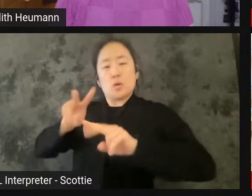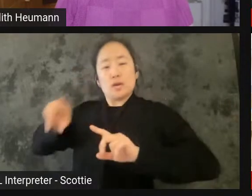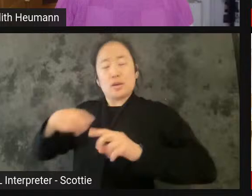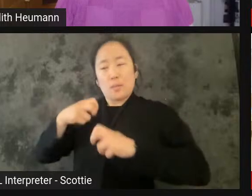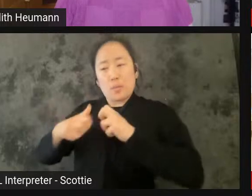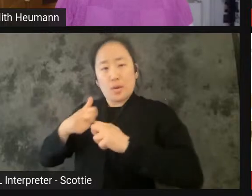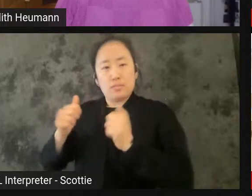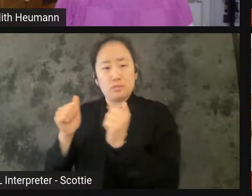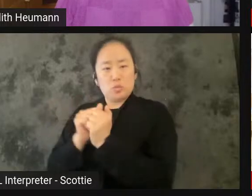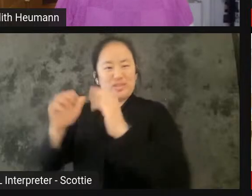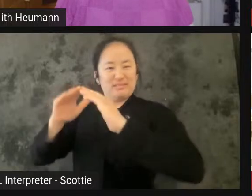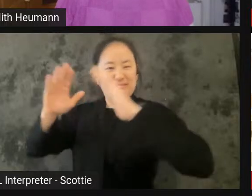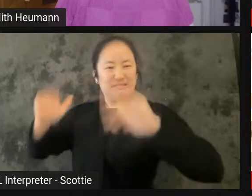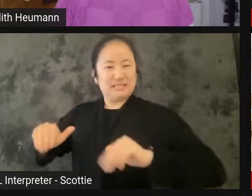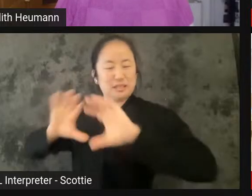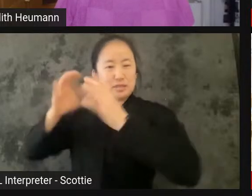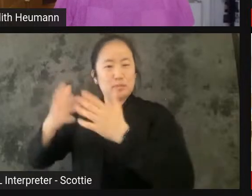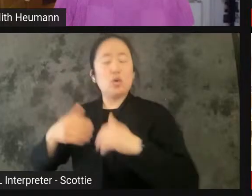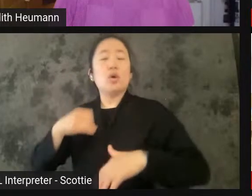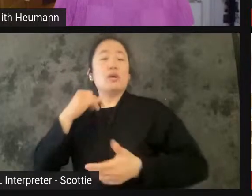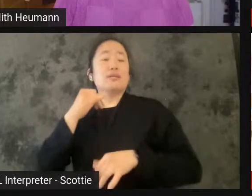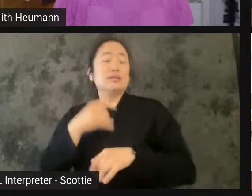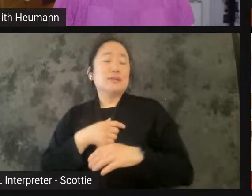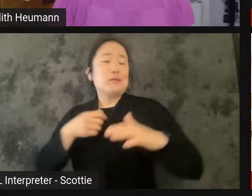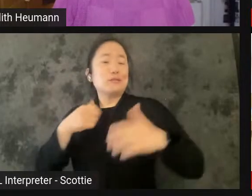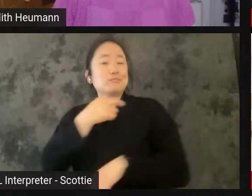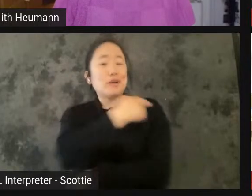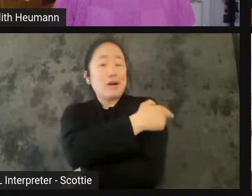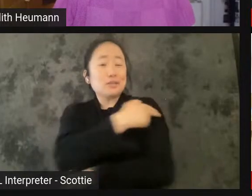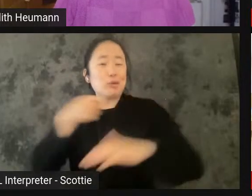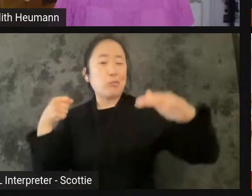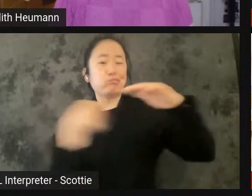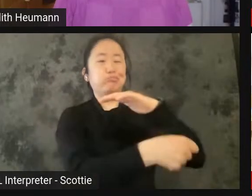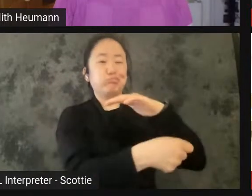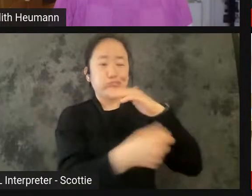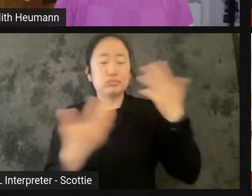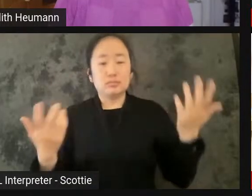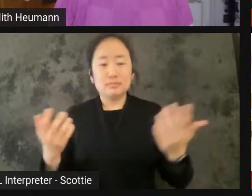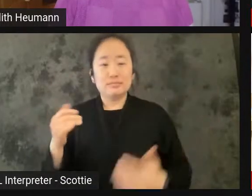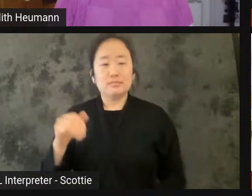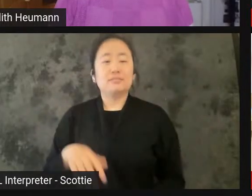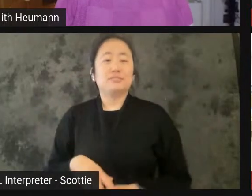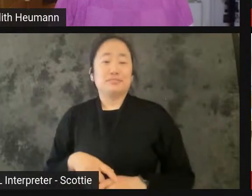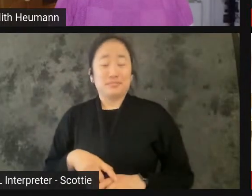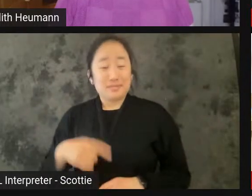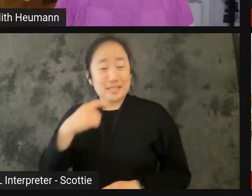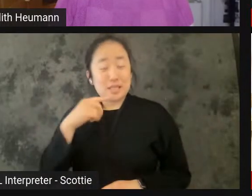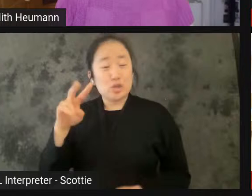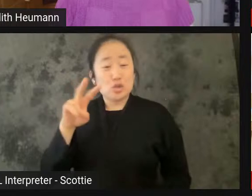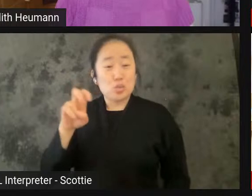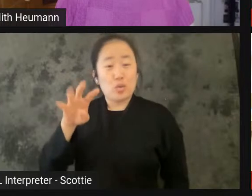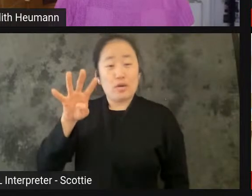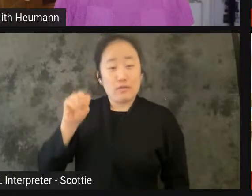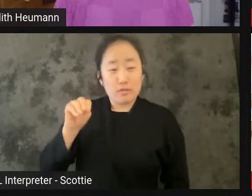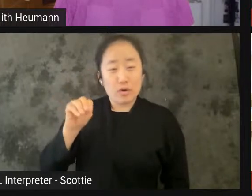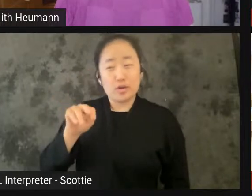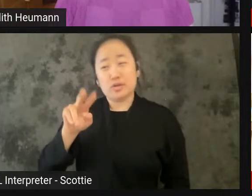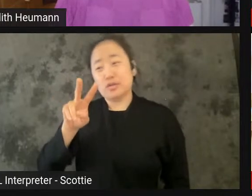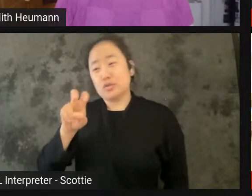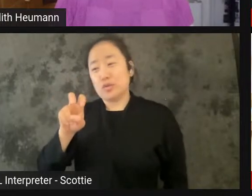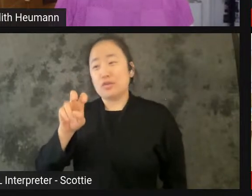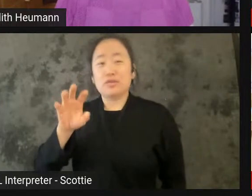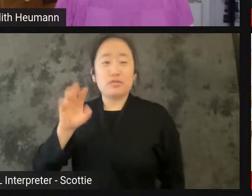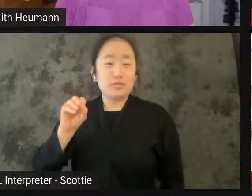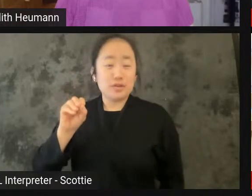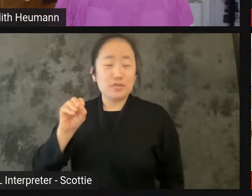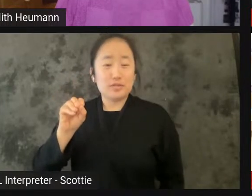the past and institutionalization today. You know, what I said earlier, 240, 250,000 people